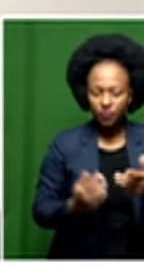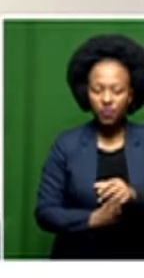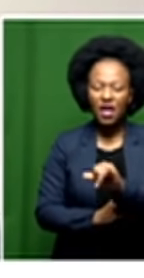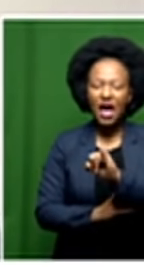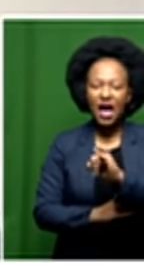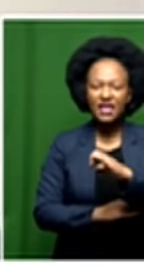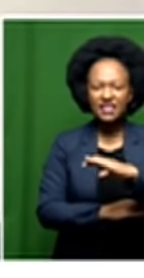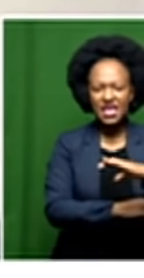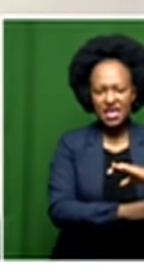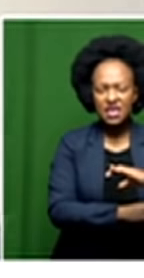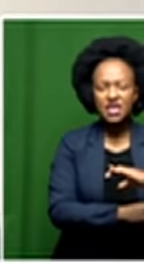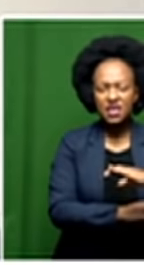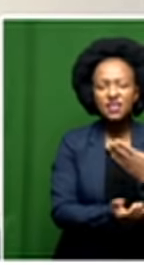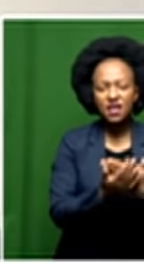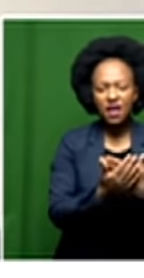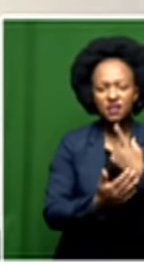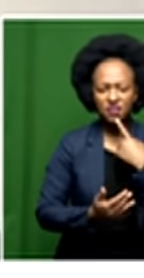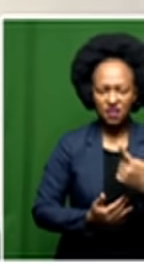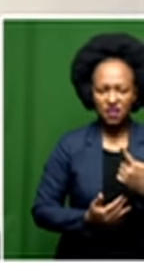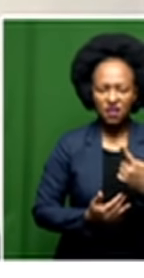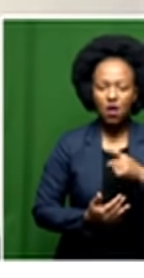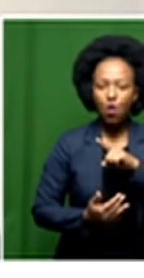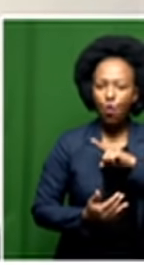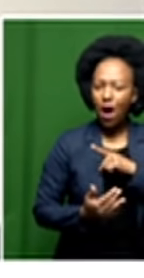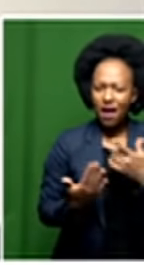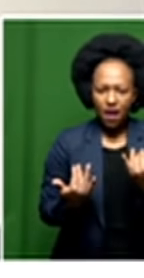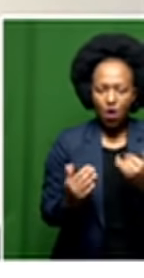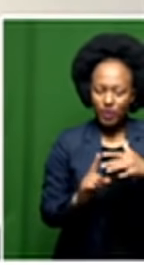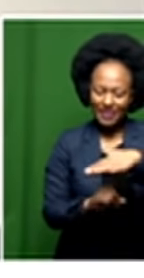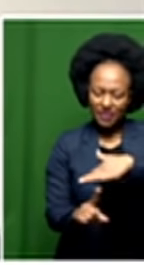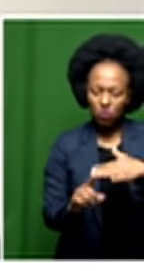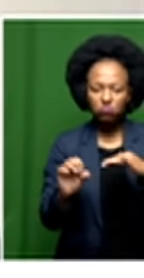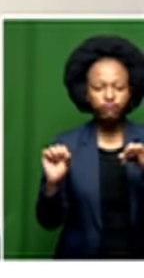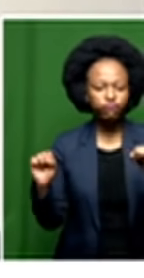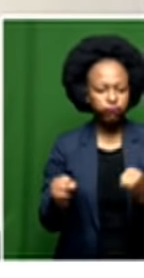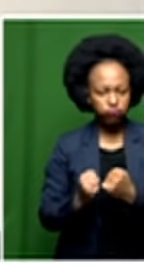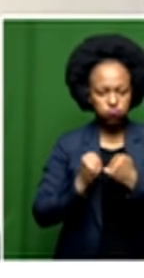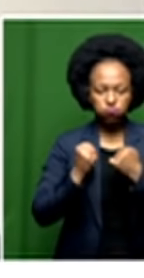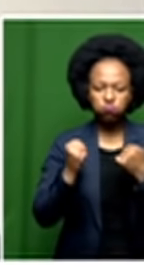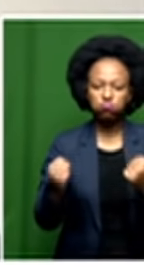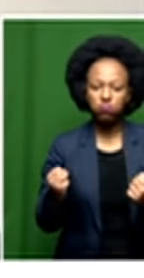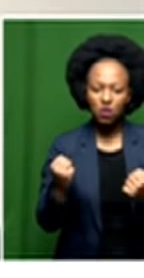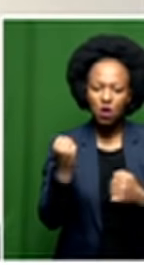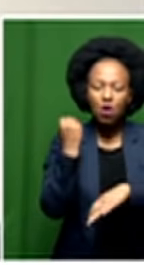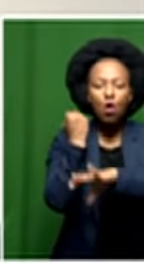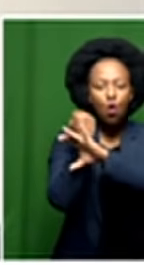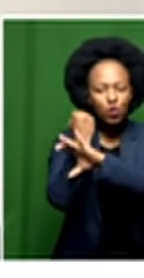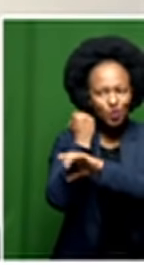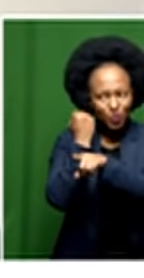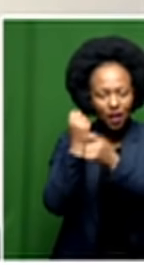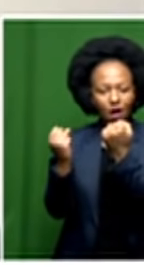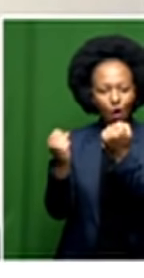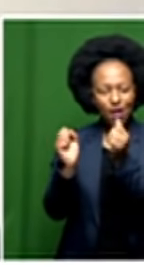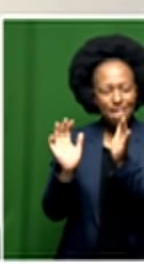say, in a case where there is a supervening impossibility, the Constitutional Court is the only